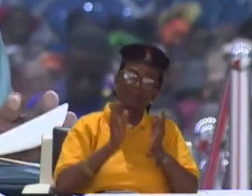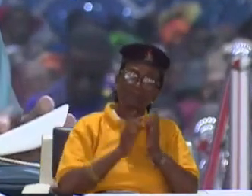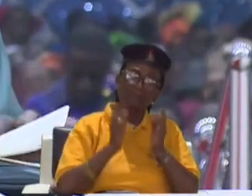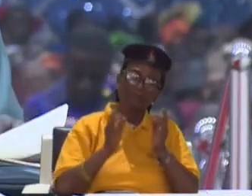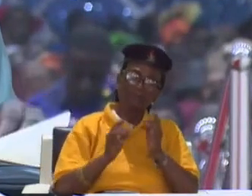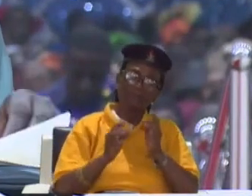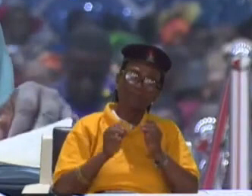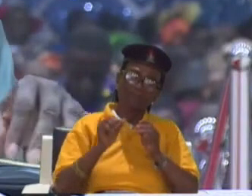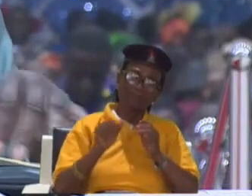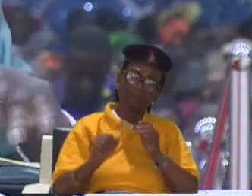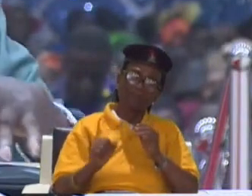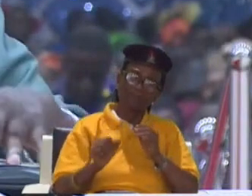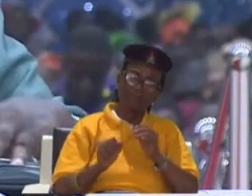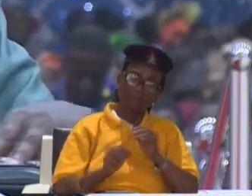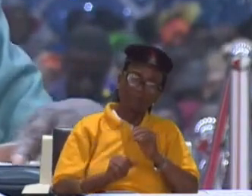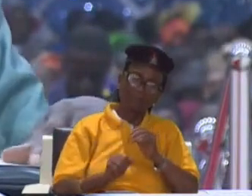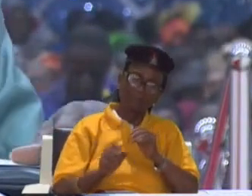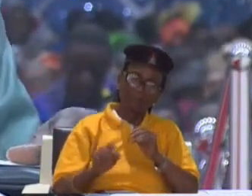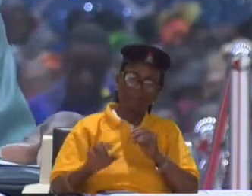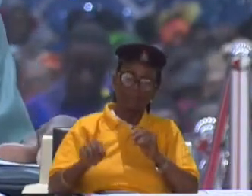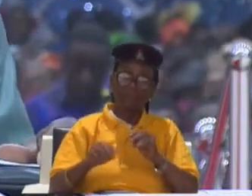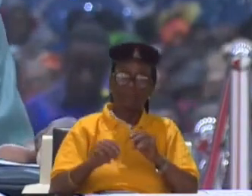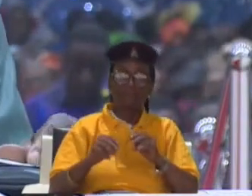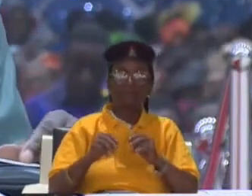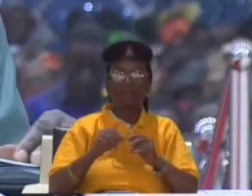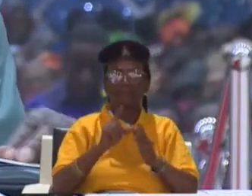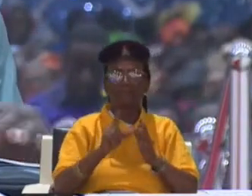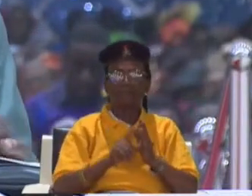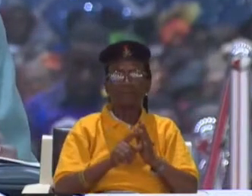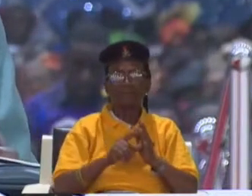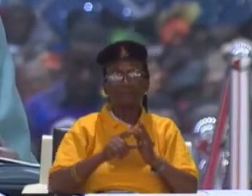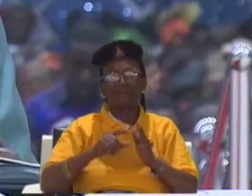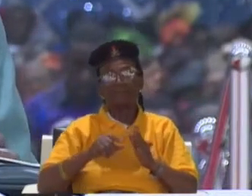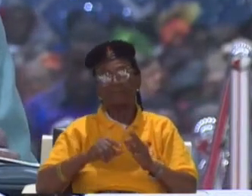August we hold on August the 12th.